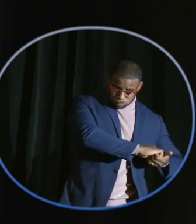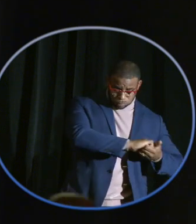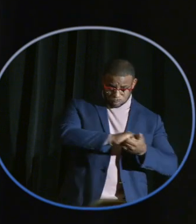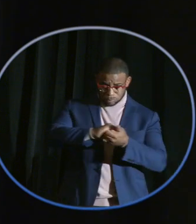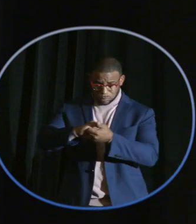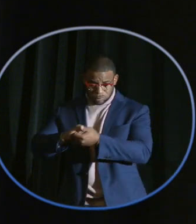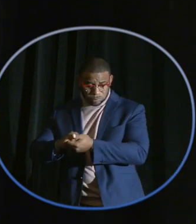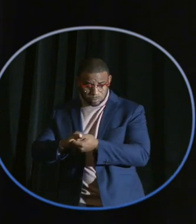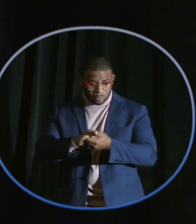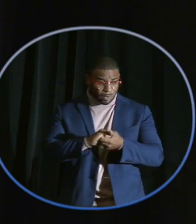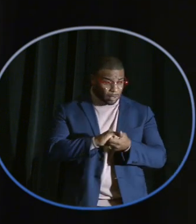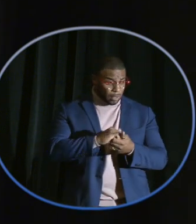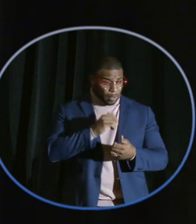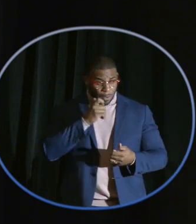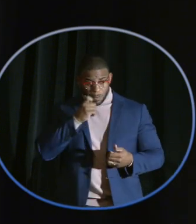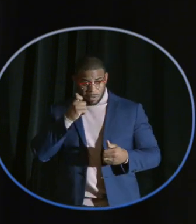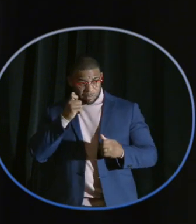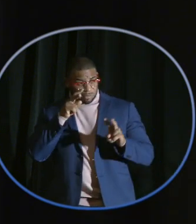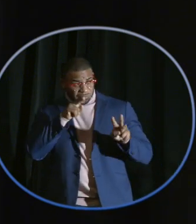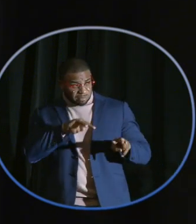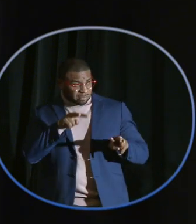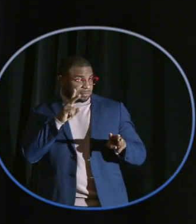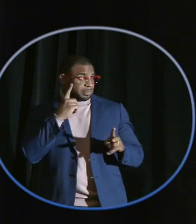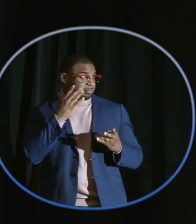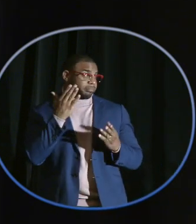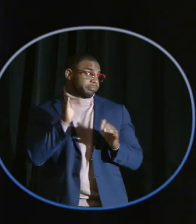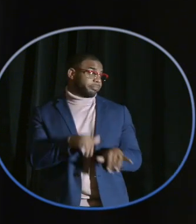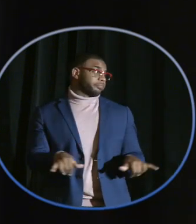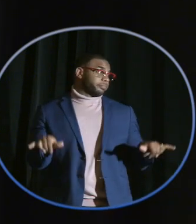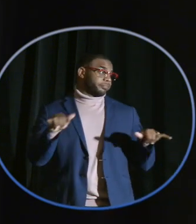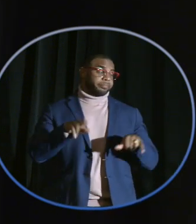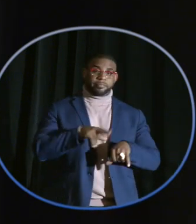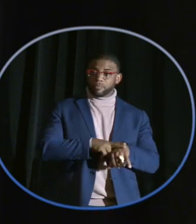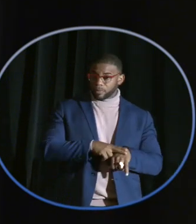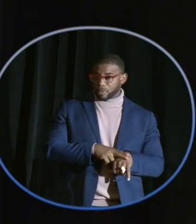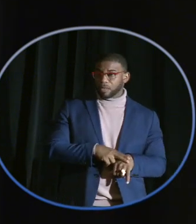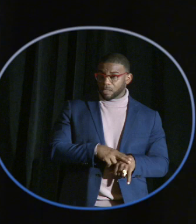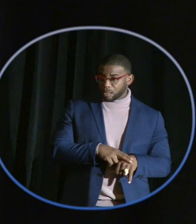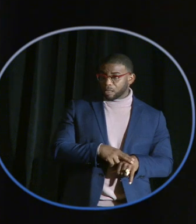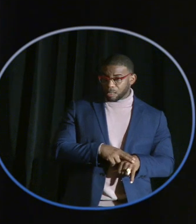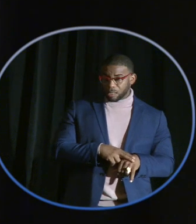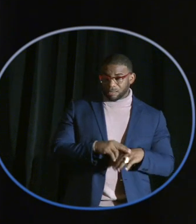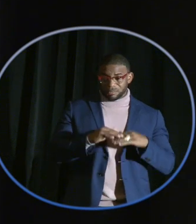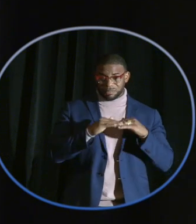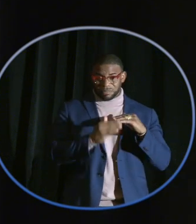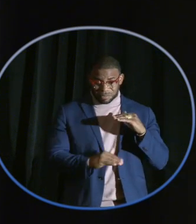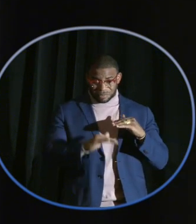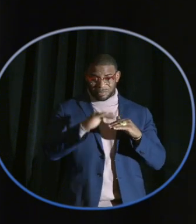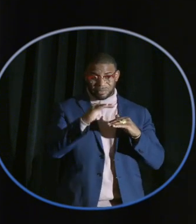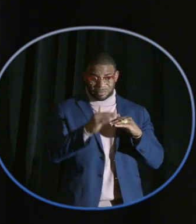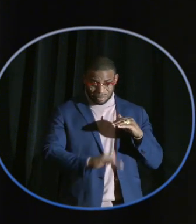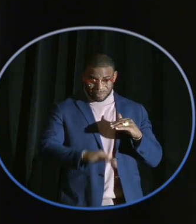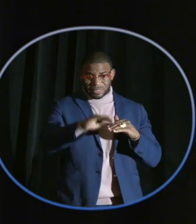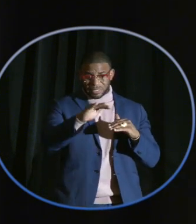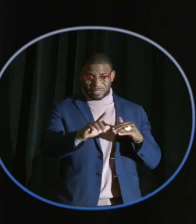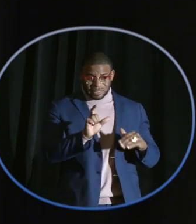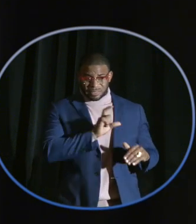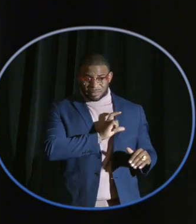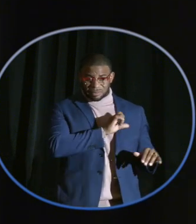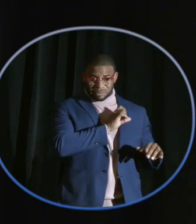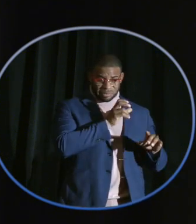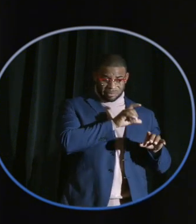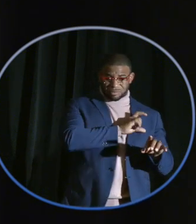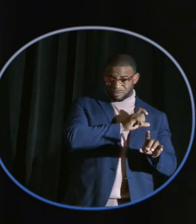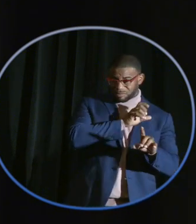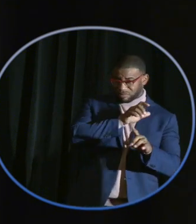Racial profiling seemed to be the norm. The unsteadiness of